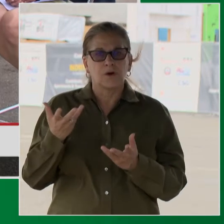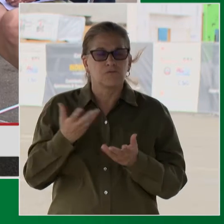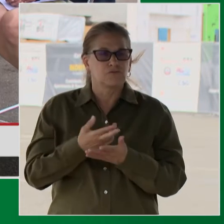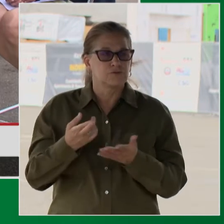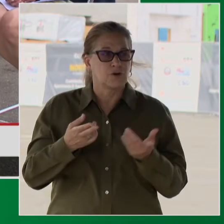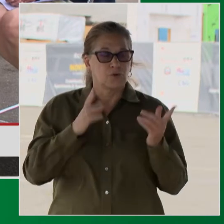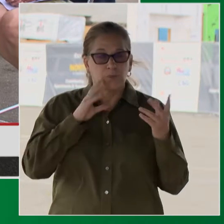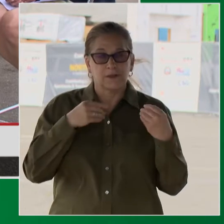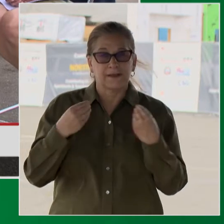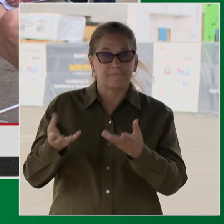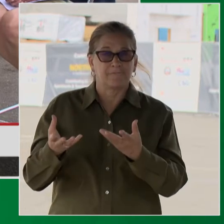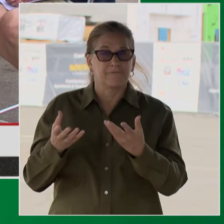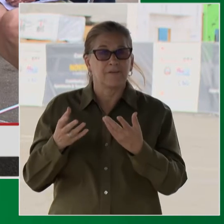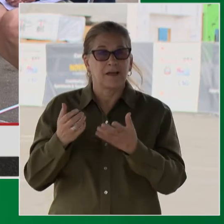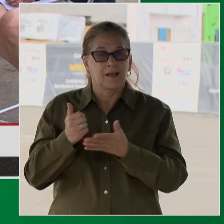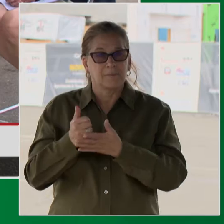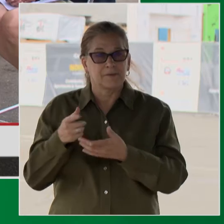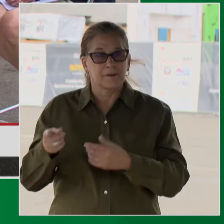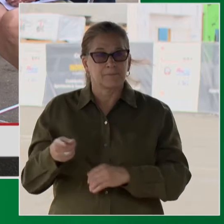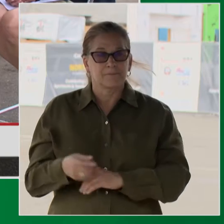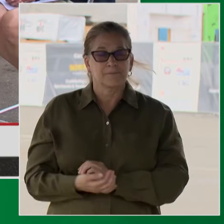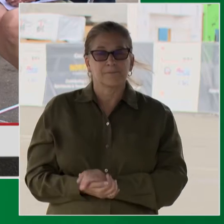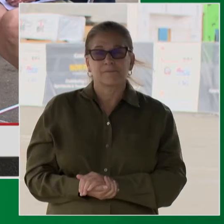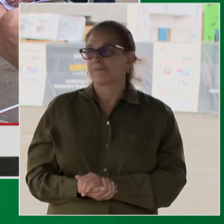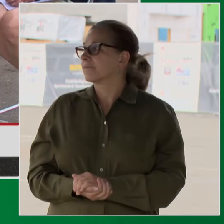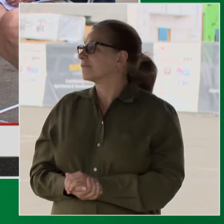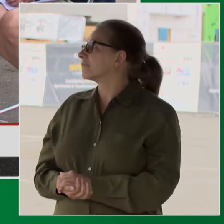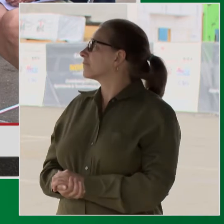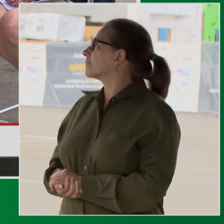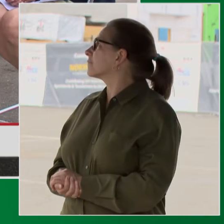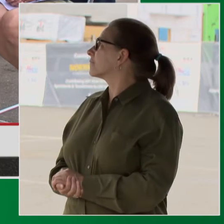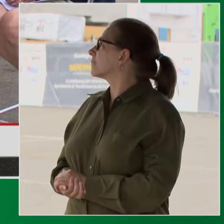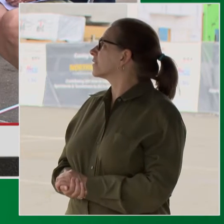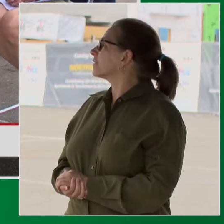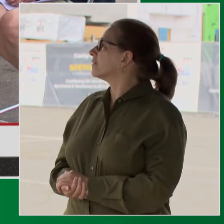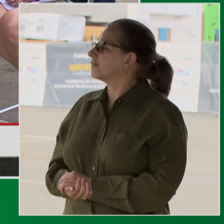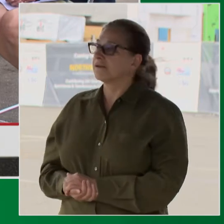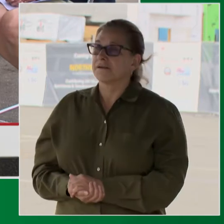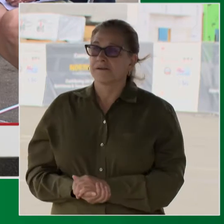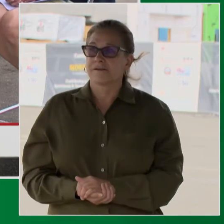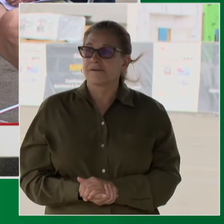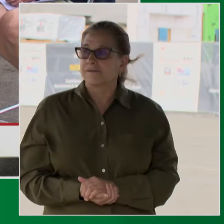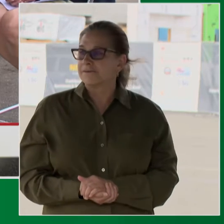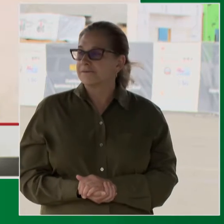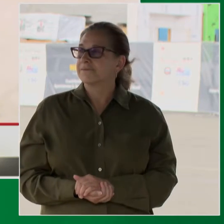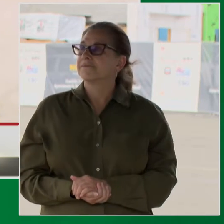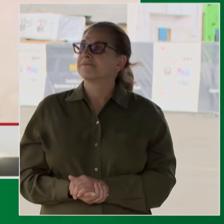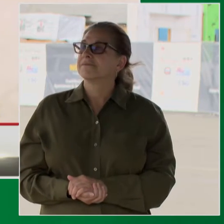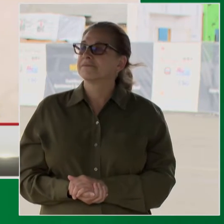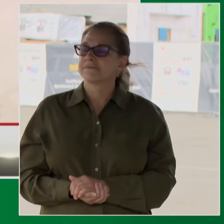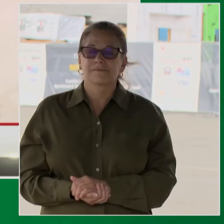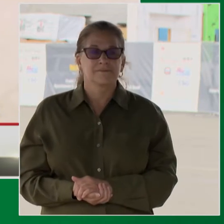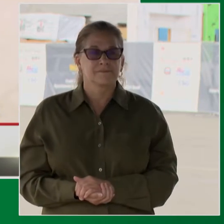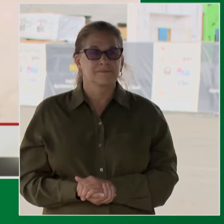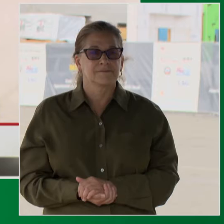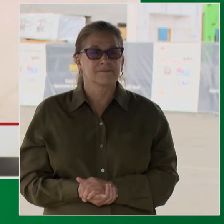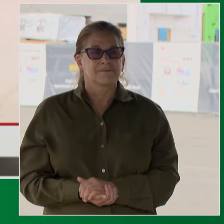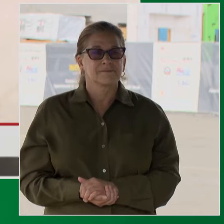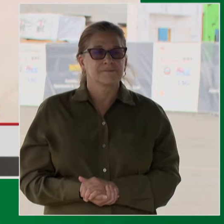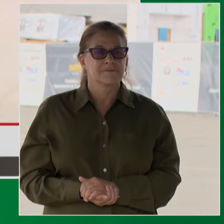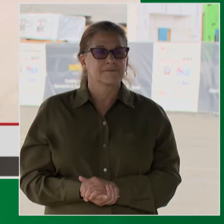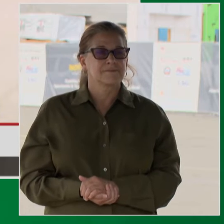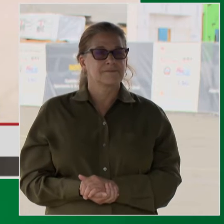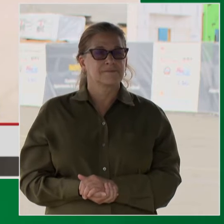us furthest? Are you talking about for business? Yeah, for the business. Yeah. I think to add on to